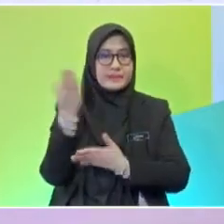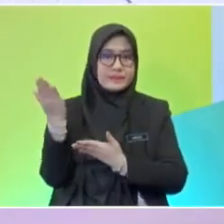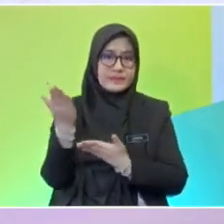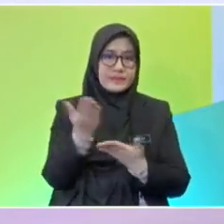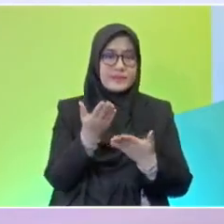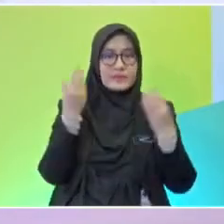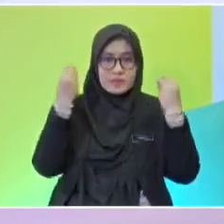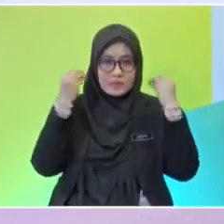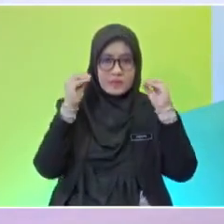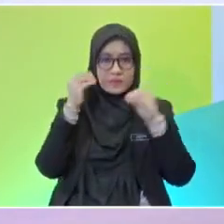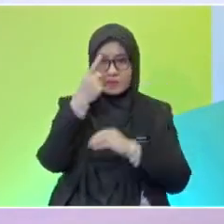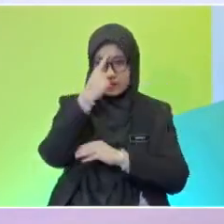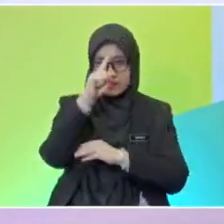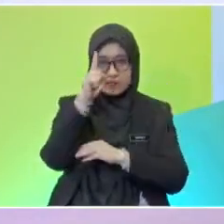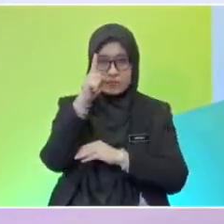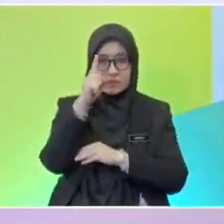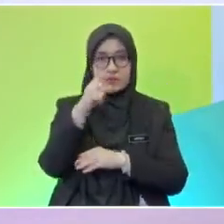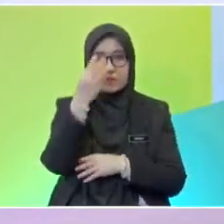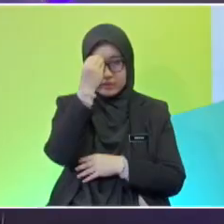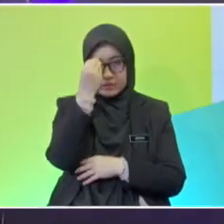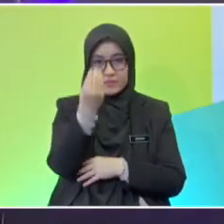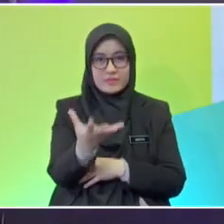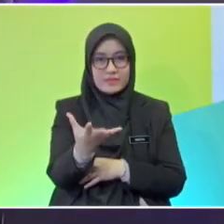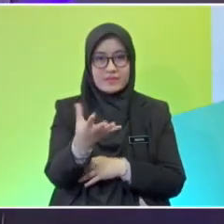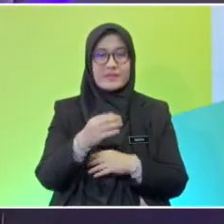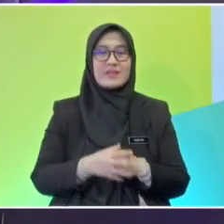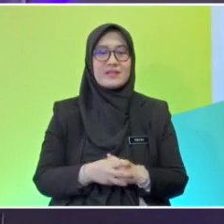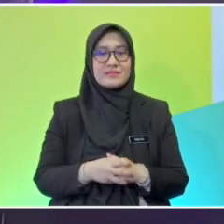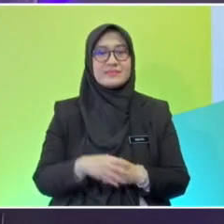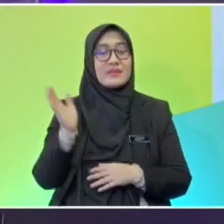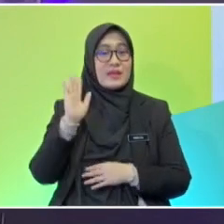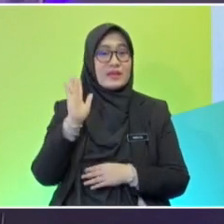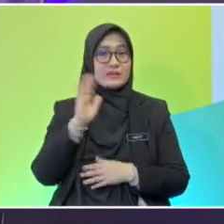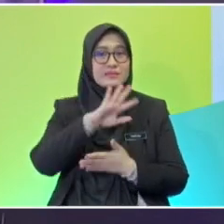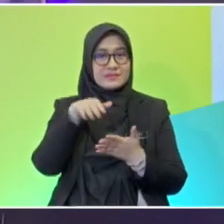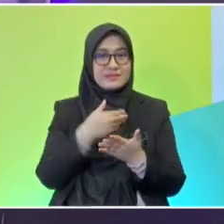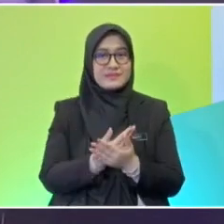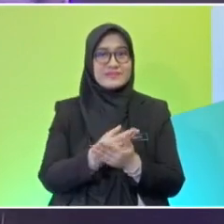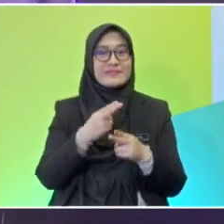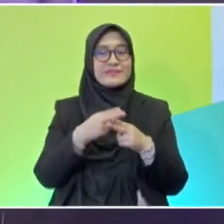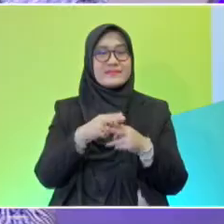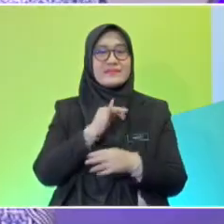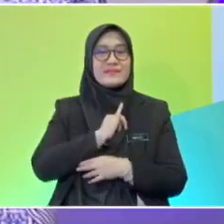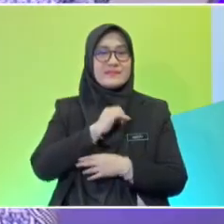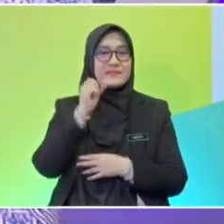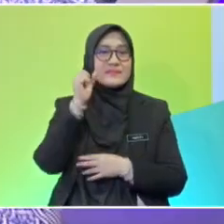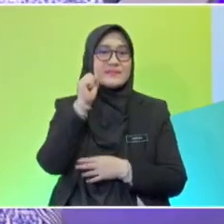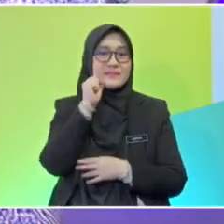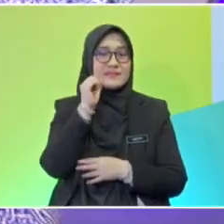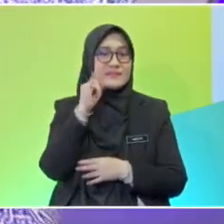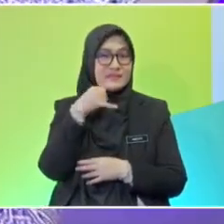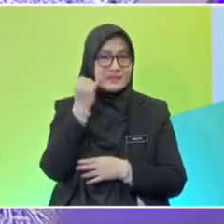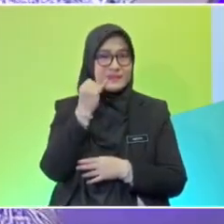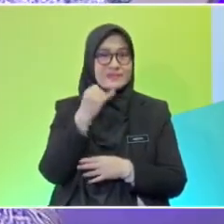abbreviation or the meaning behind all these words? Sure, Syafiqah. Hello, everyone. My name is Ching Suji. I'm from SK Putrajaya